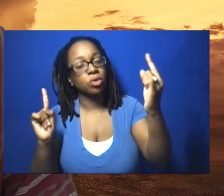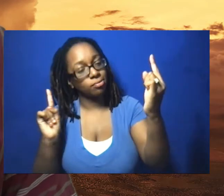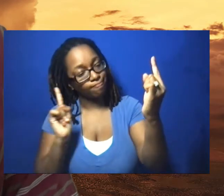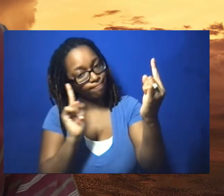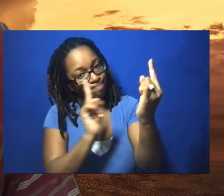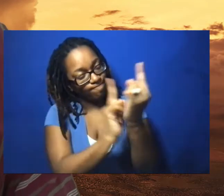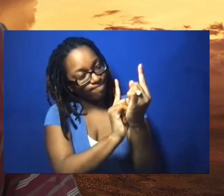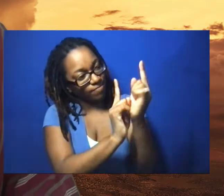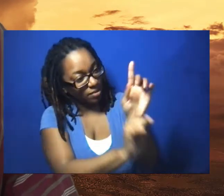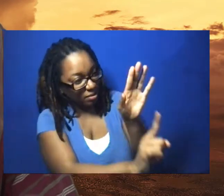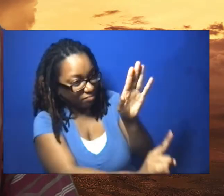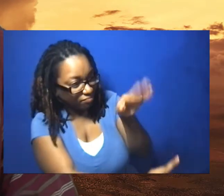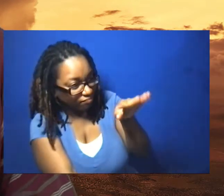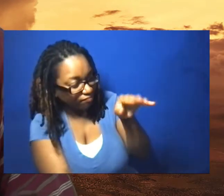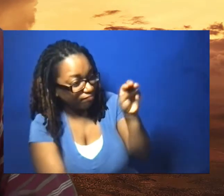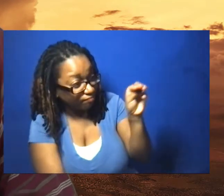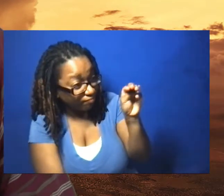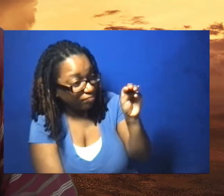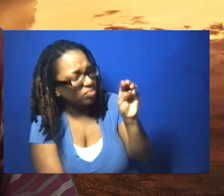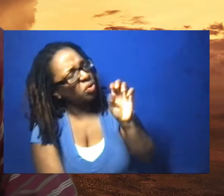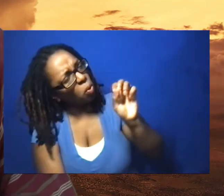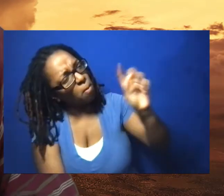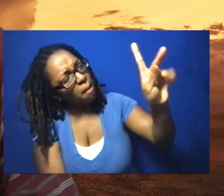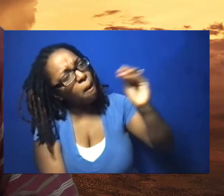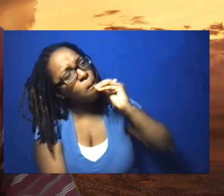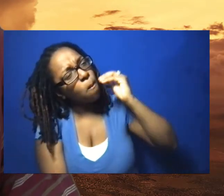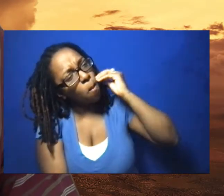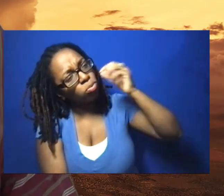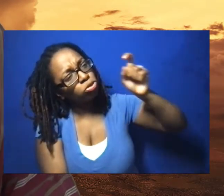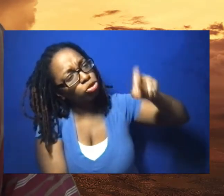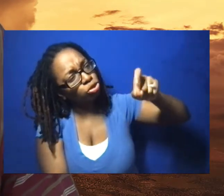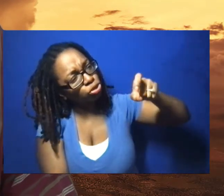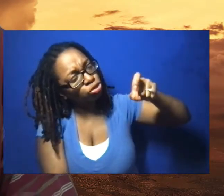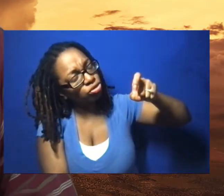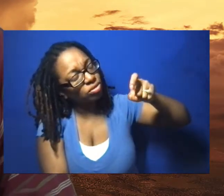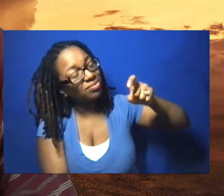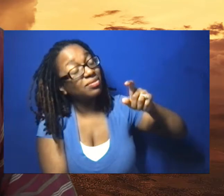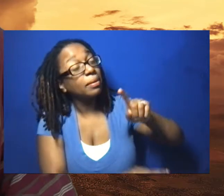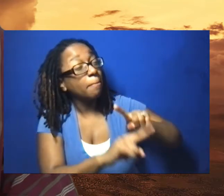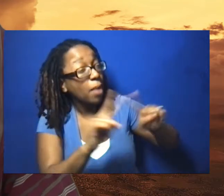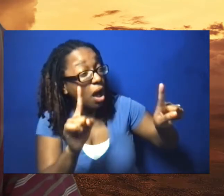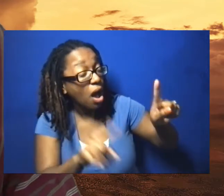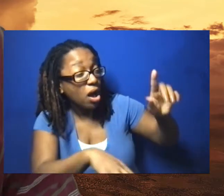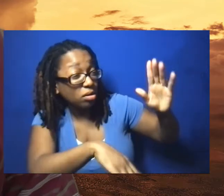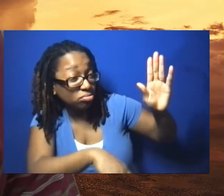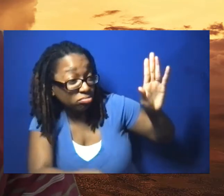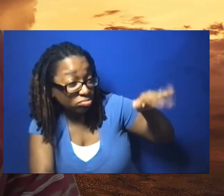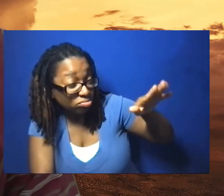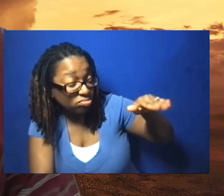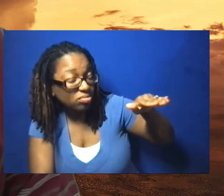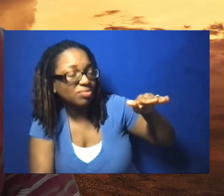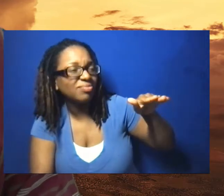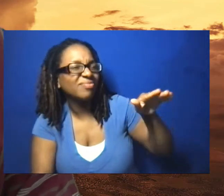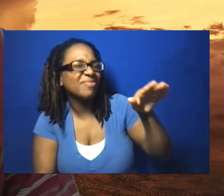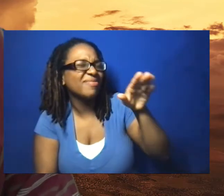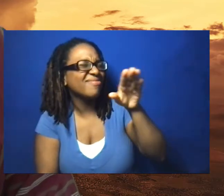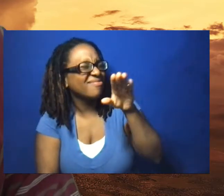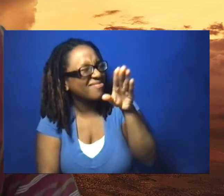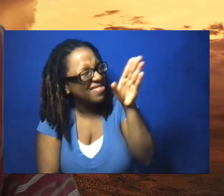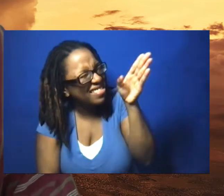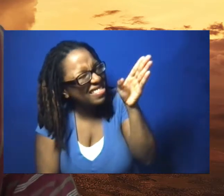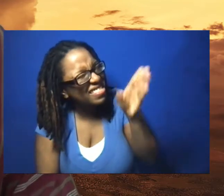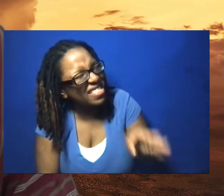back to your home. But Mufunga, she said, you must never ever